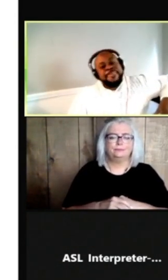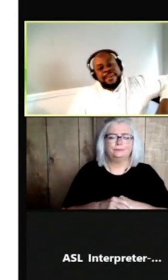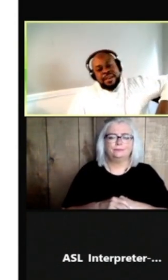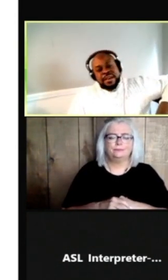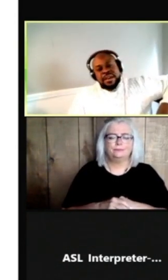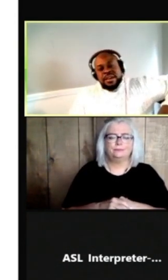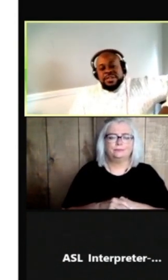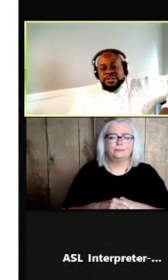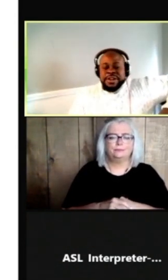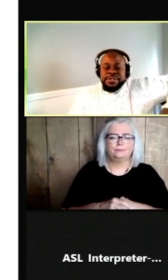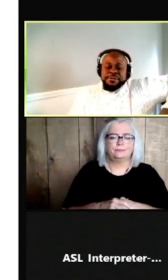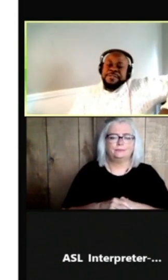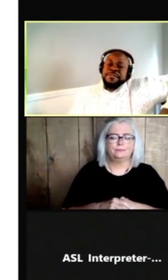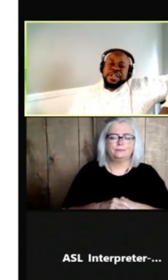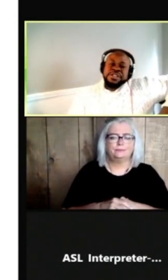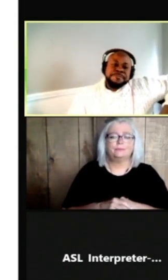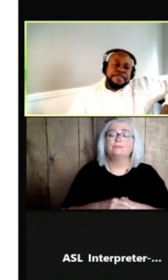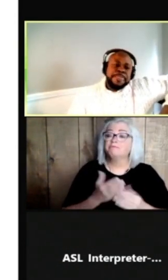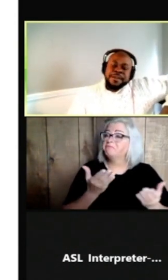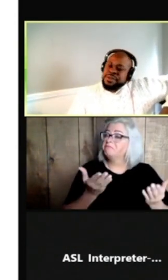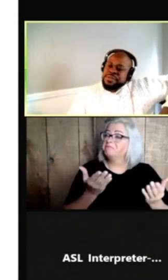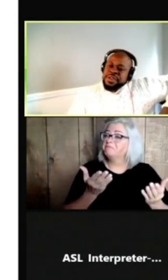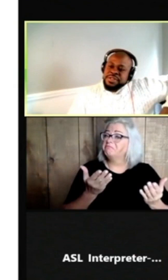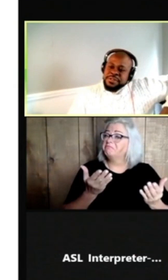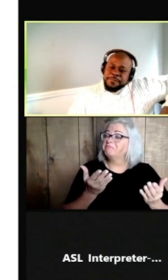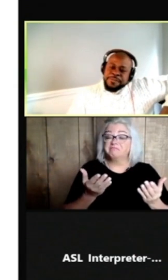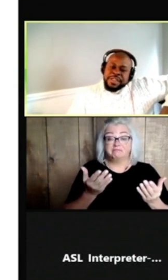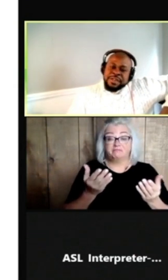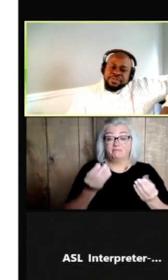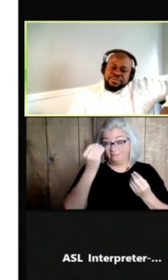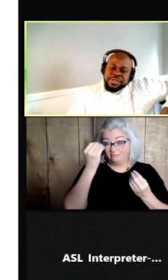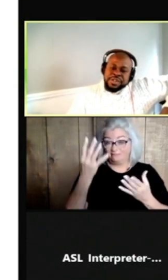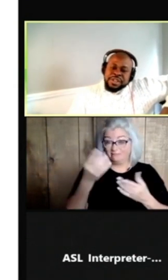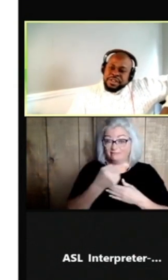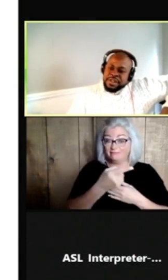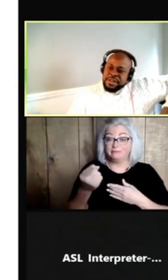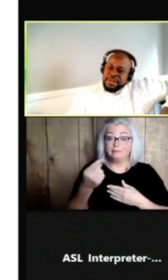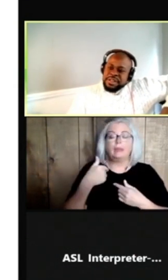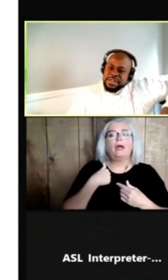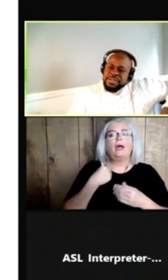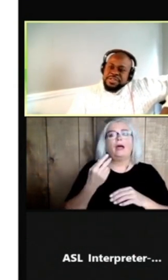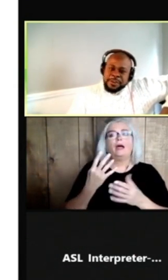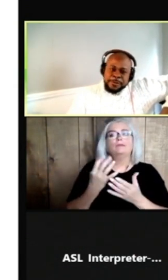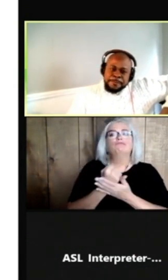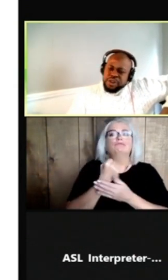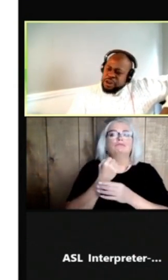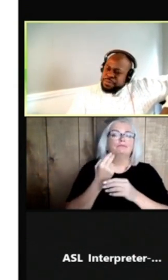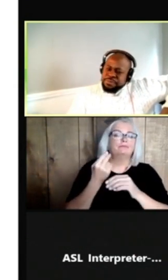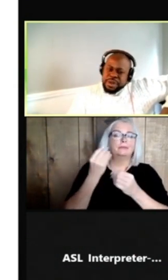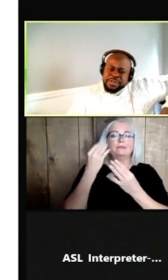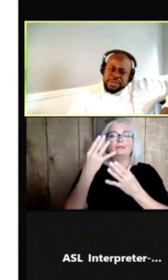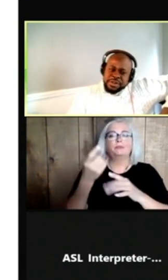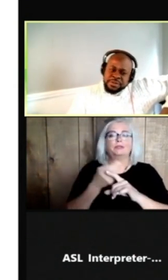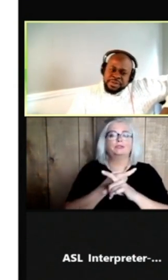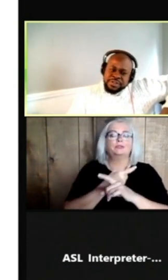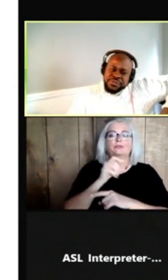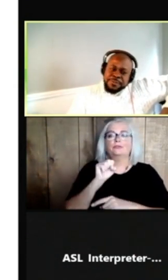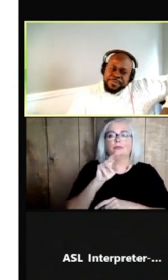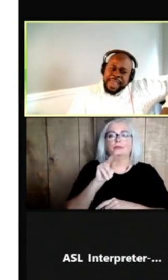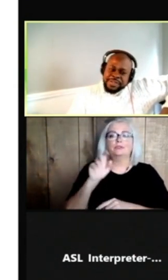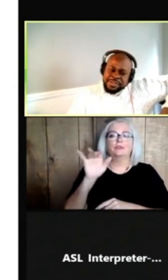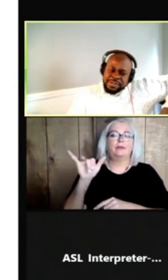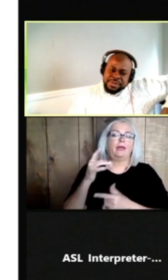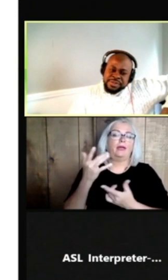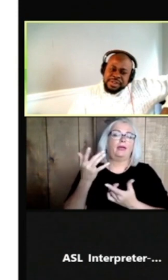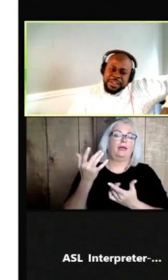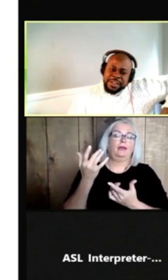All right, so here's some information. I'm using a survey that was recently done this year, a couple of months ago. It's